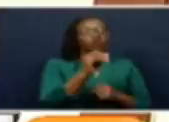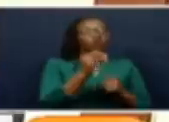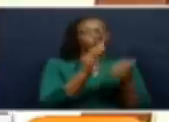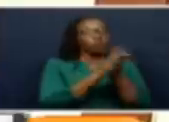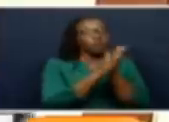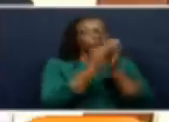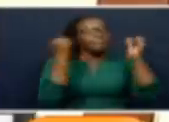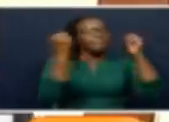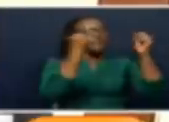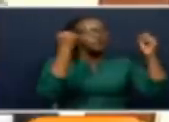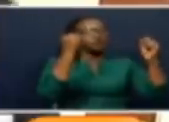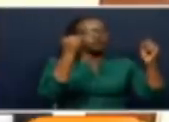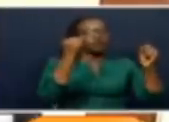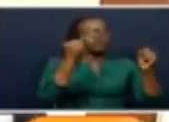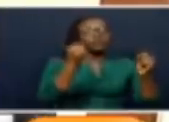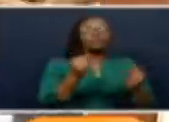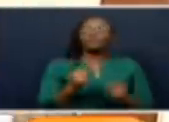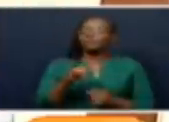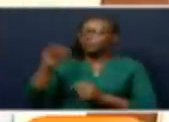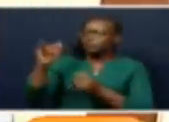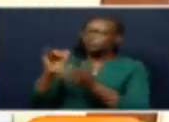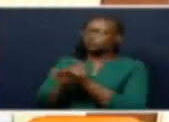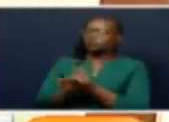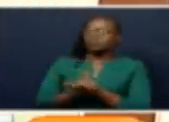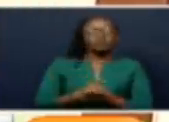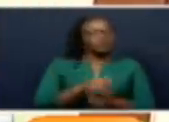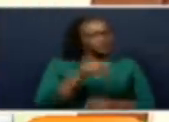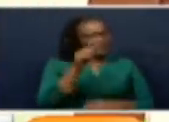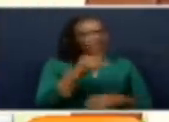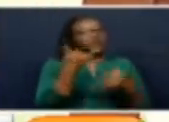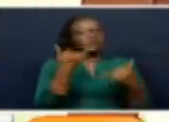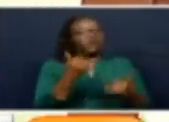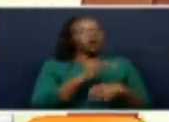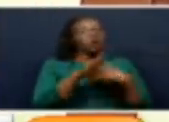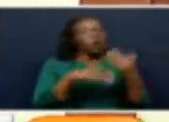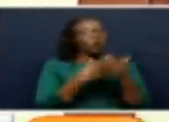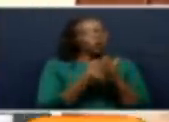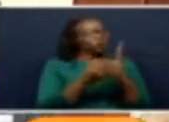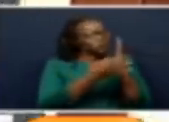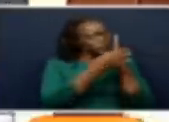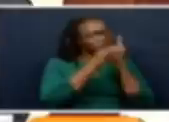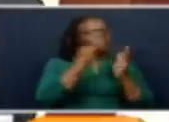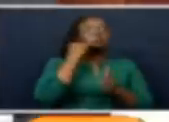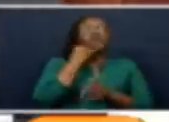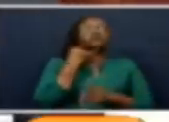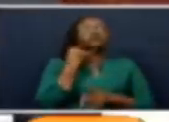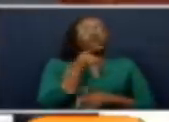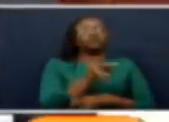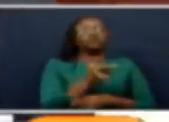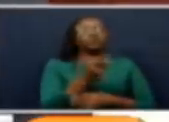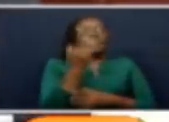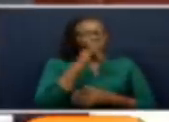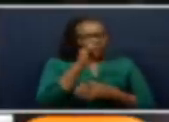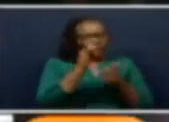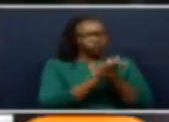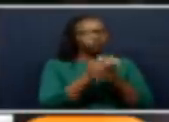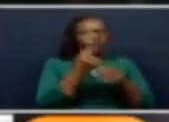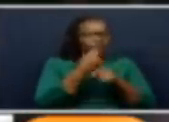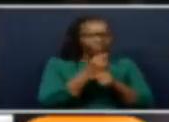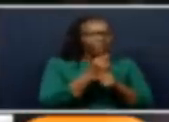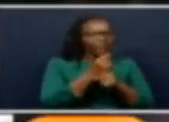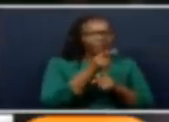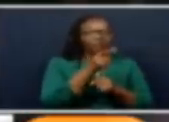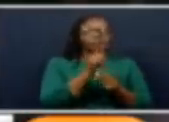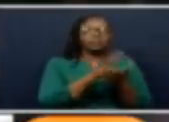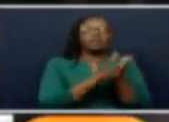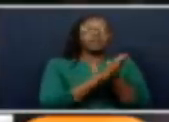He's now the most admired politician in this country. And Jubilee made him a hero. But he's